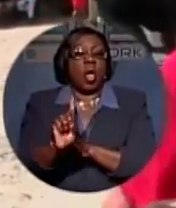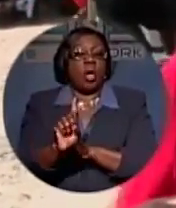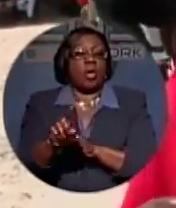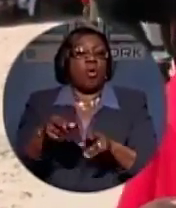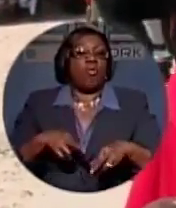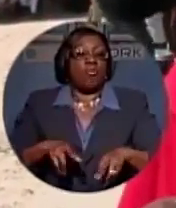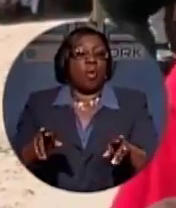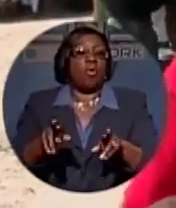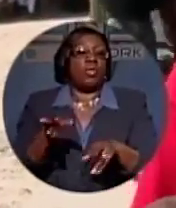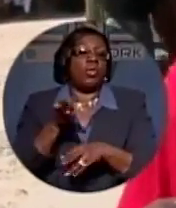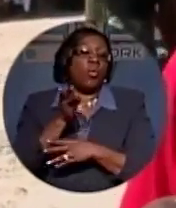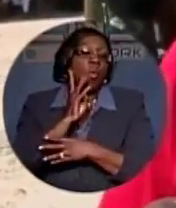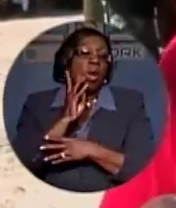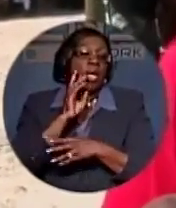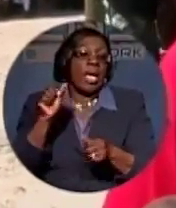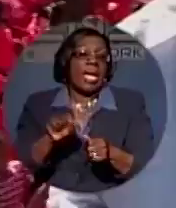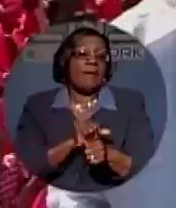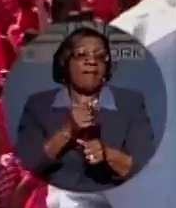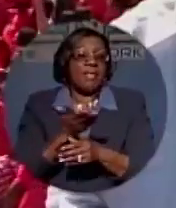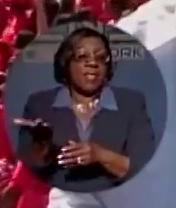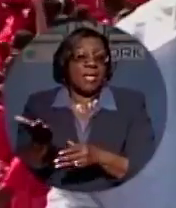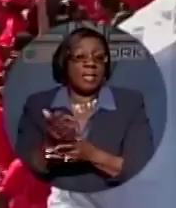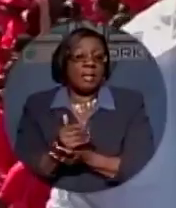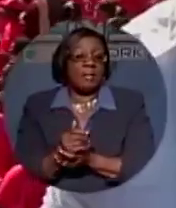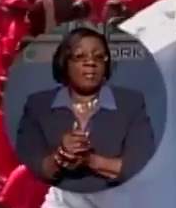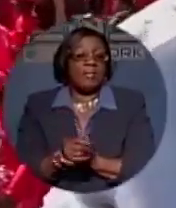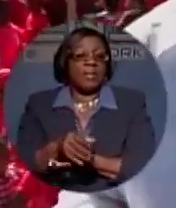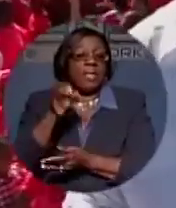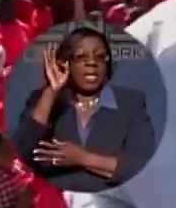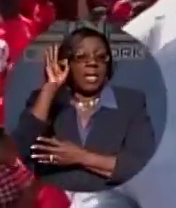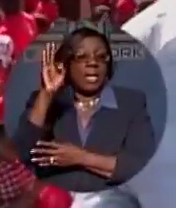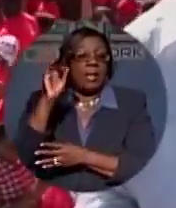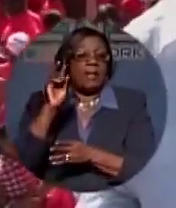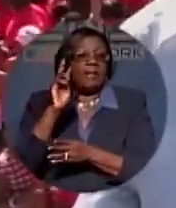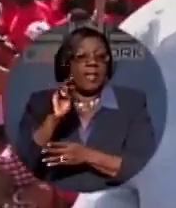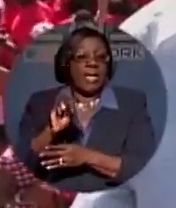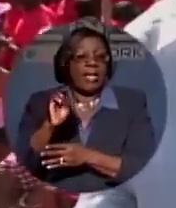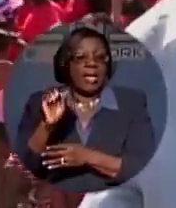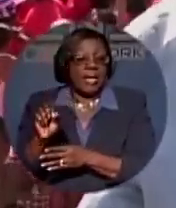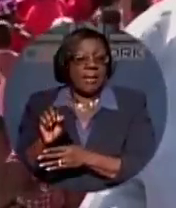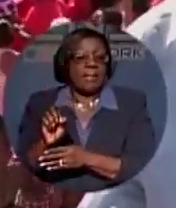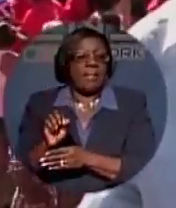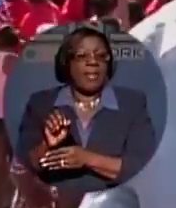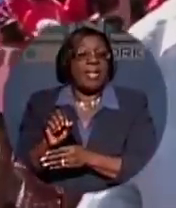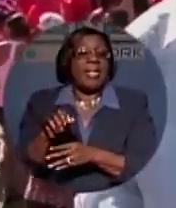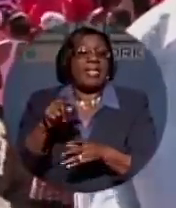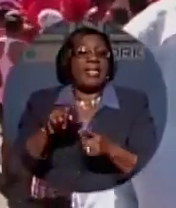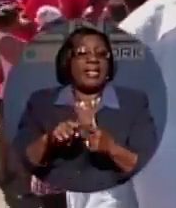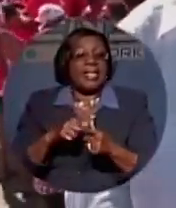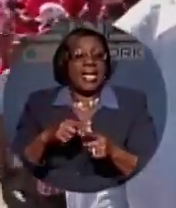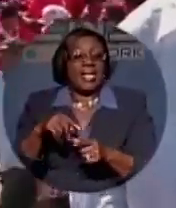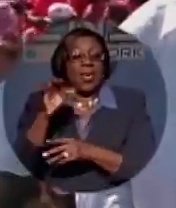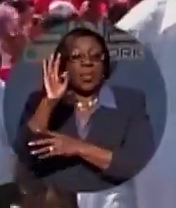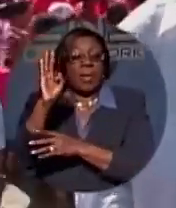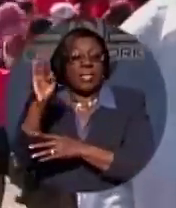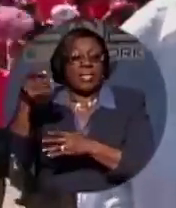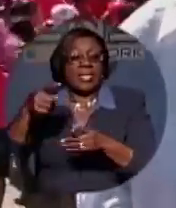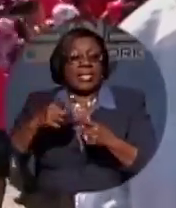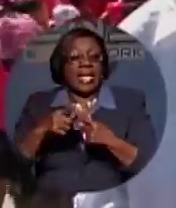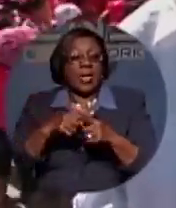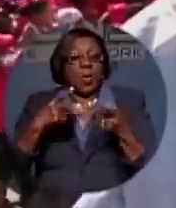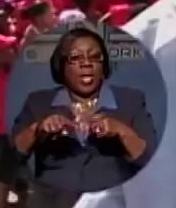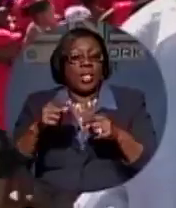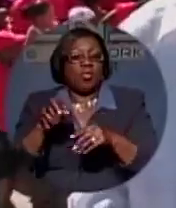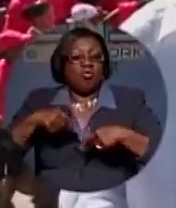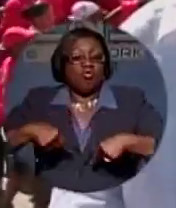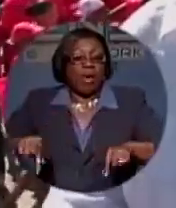roads, water, everything. From Abaco, Prime Minister then headed to what he called FNM country in Grand